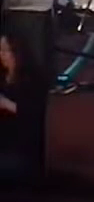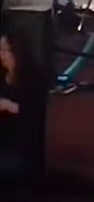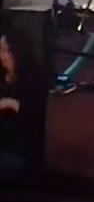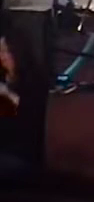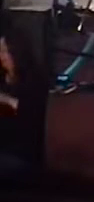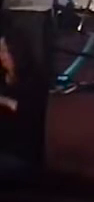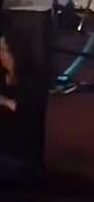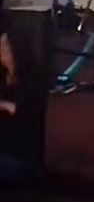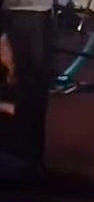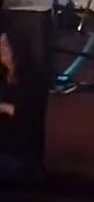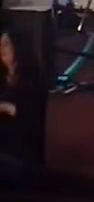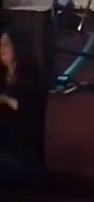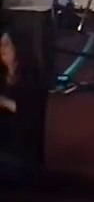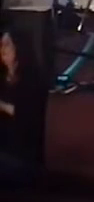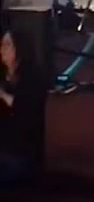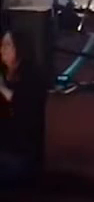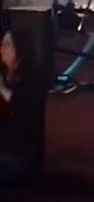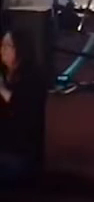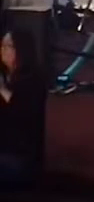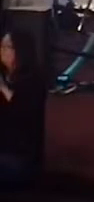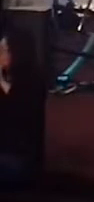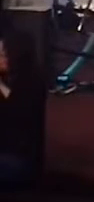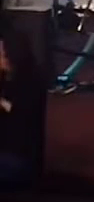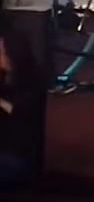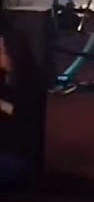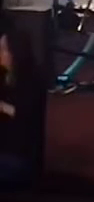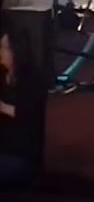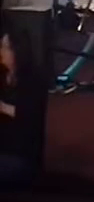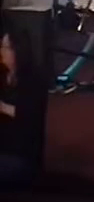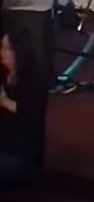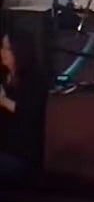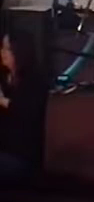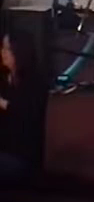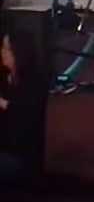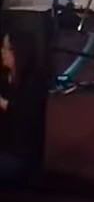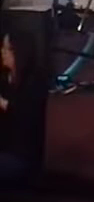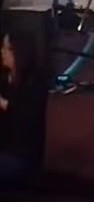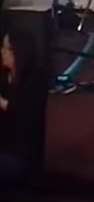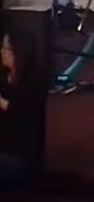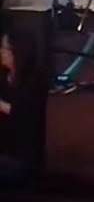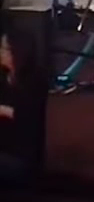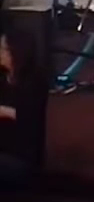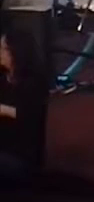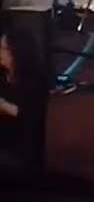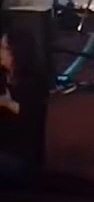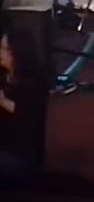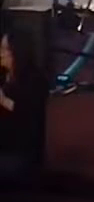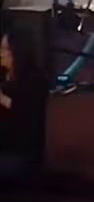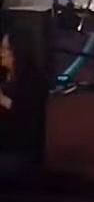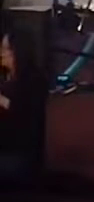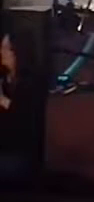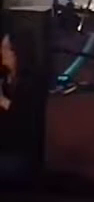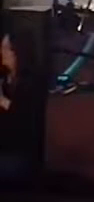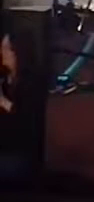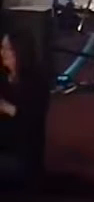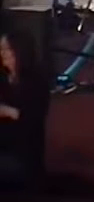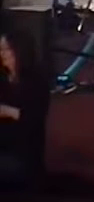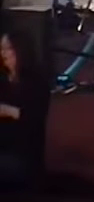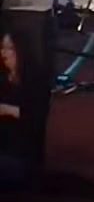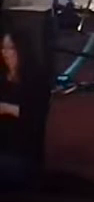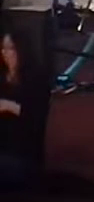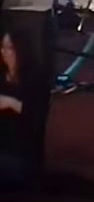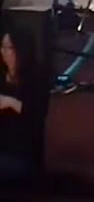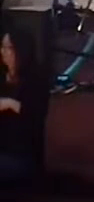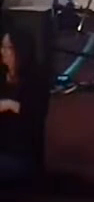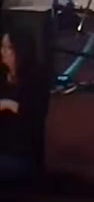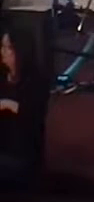things. So this morning, I want to talk to you about what it's like to be a sold out leader for Jesus. What it's like to